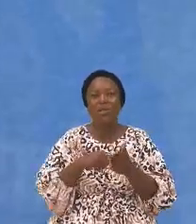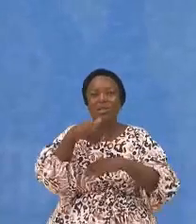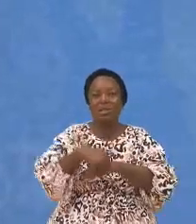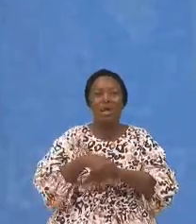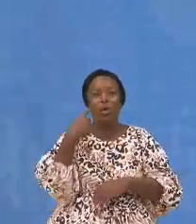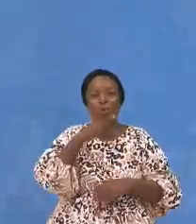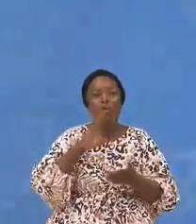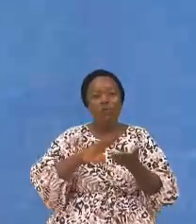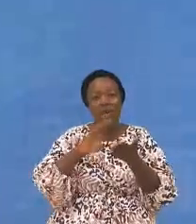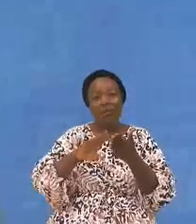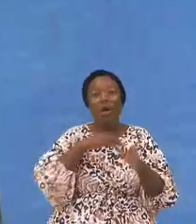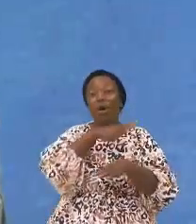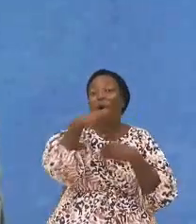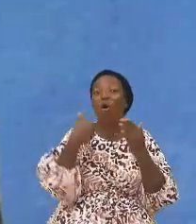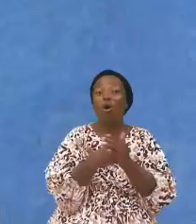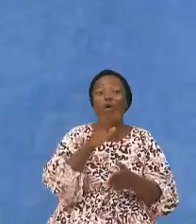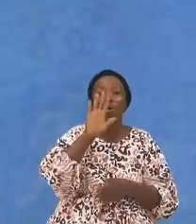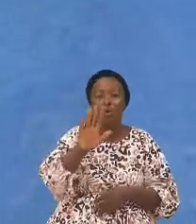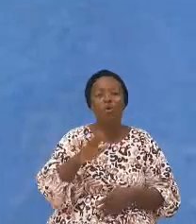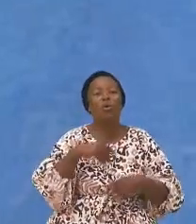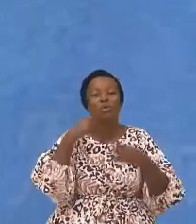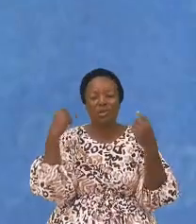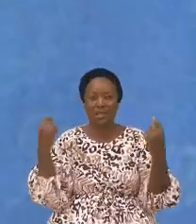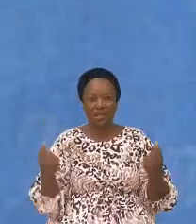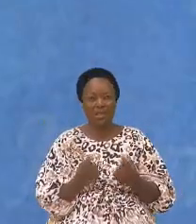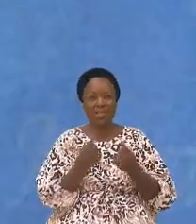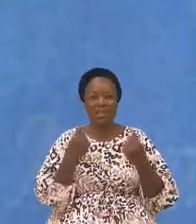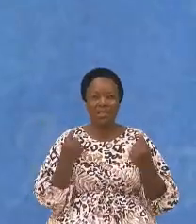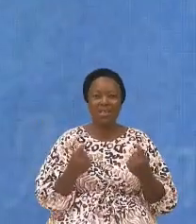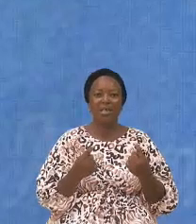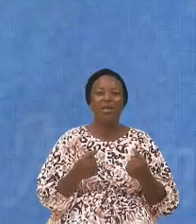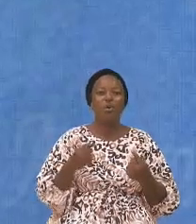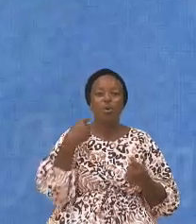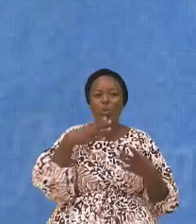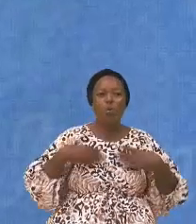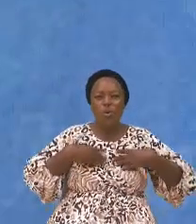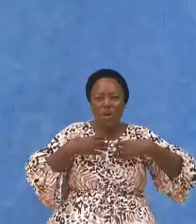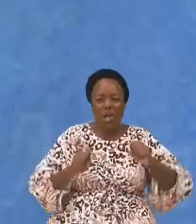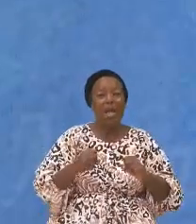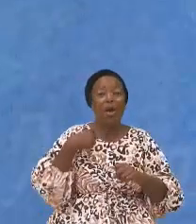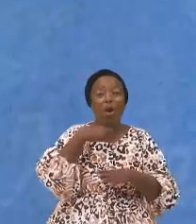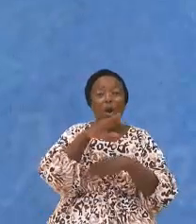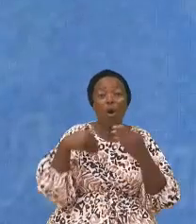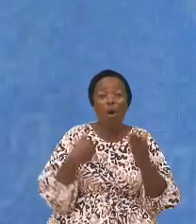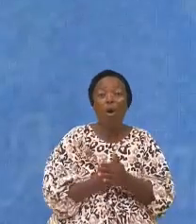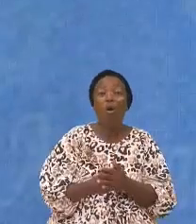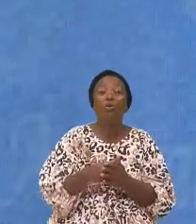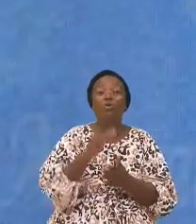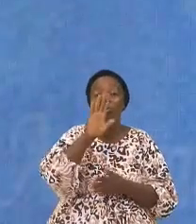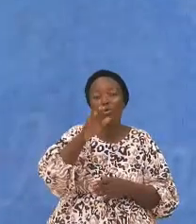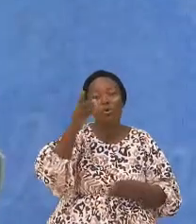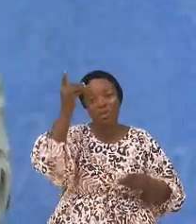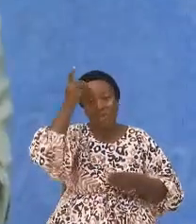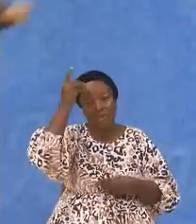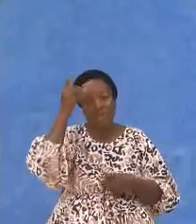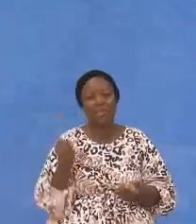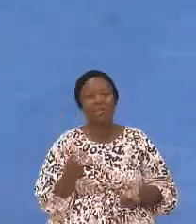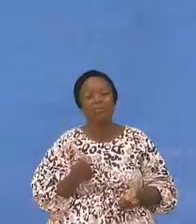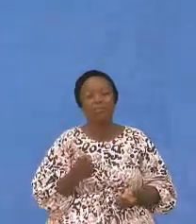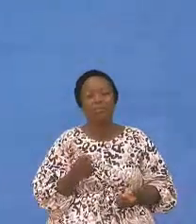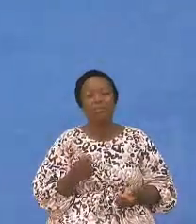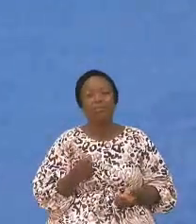Lord will take all the suffering away tonight. Who forgiveth all thine iniquities? So